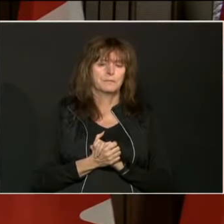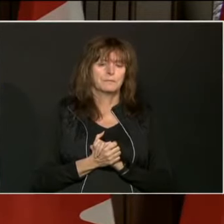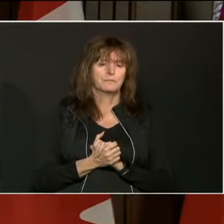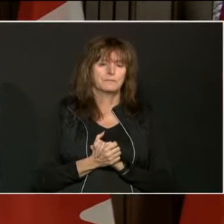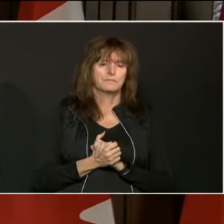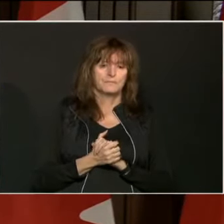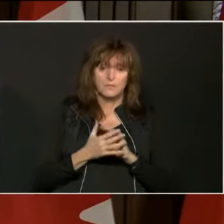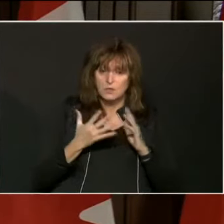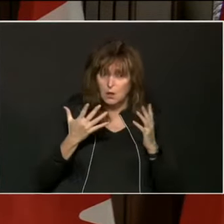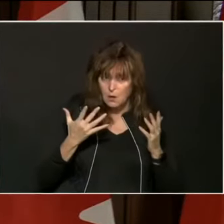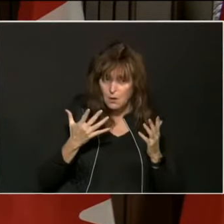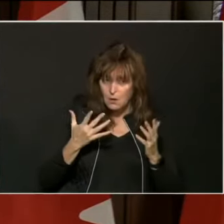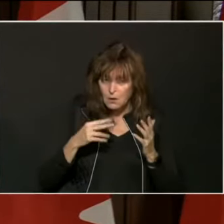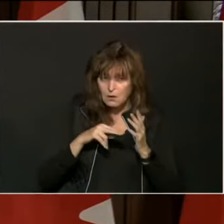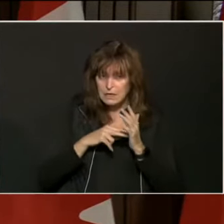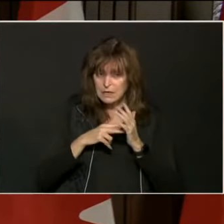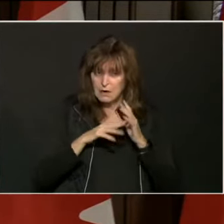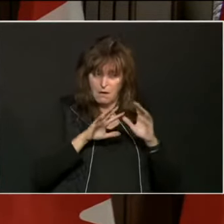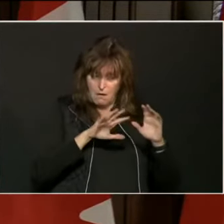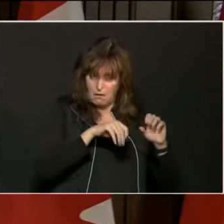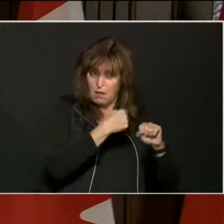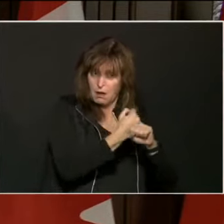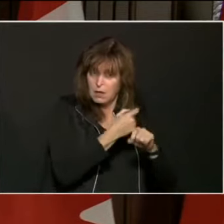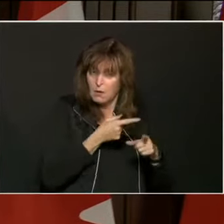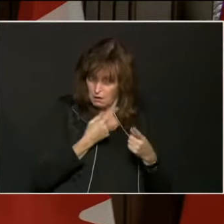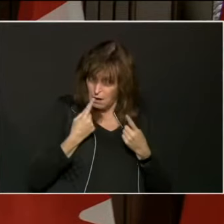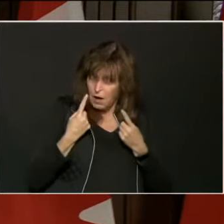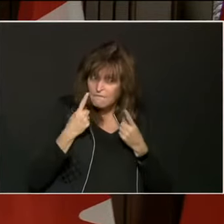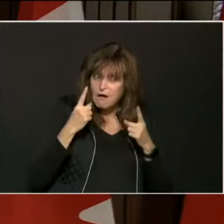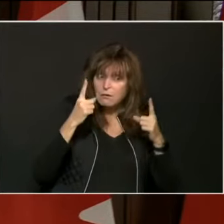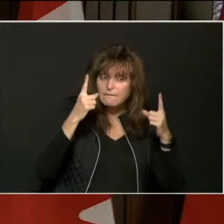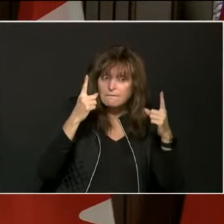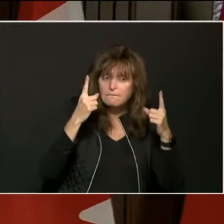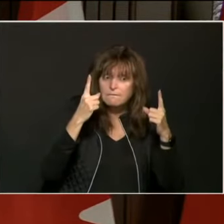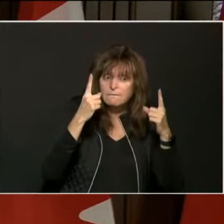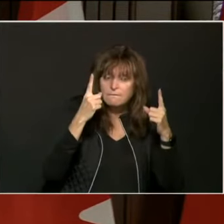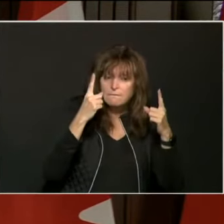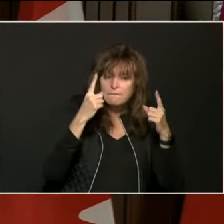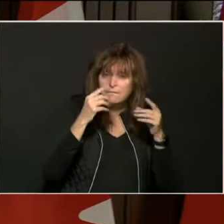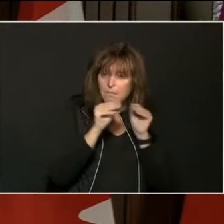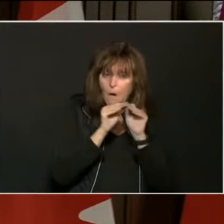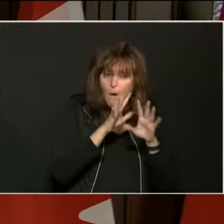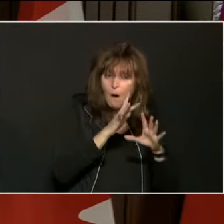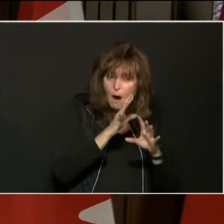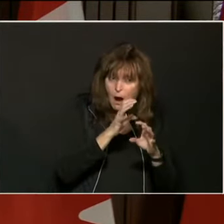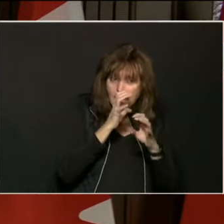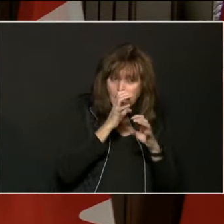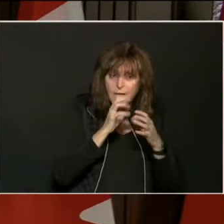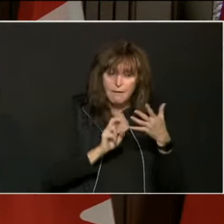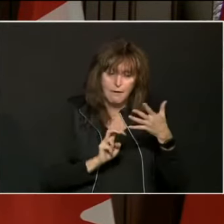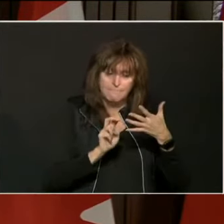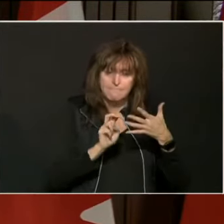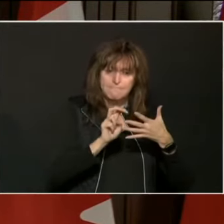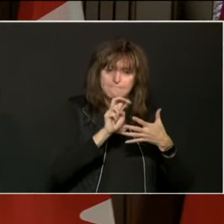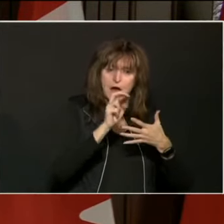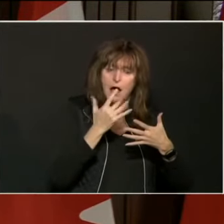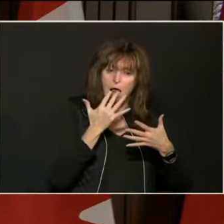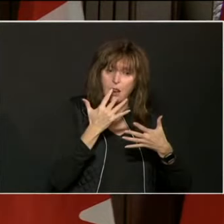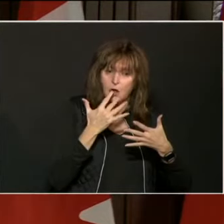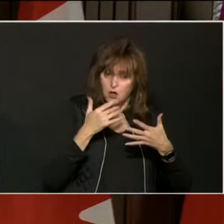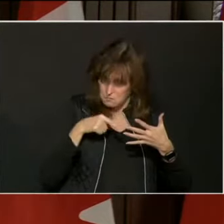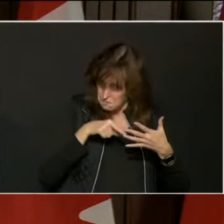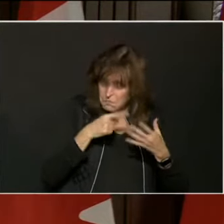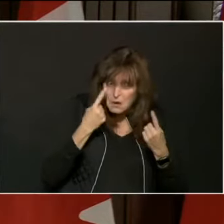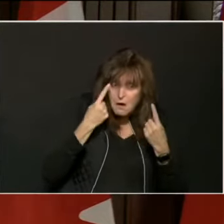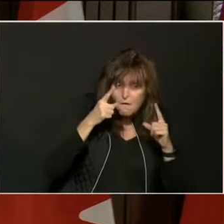working? Are the other measures increasing, moving up other areas to the red zone and other lower ones up into the